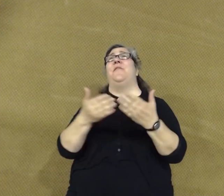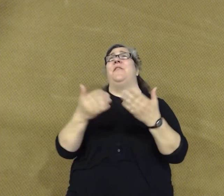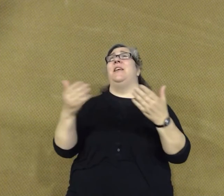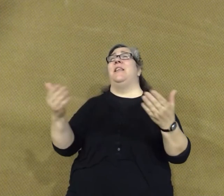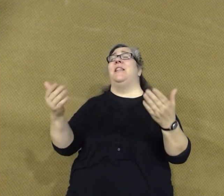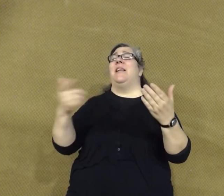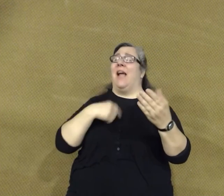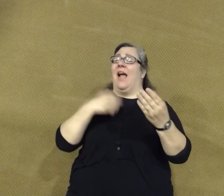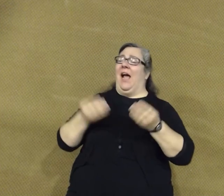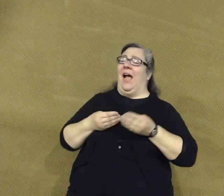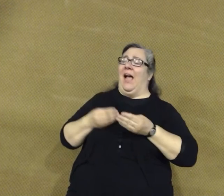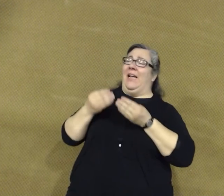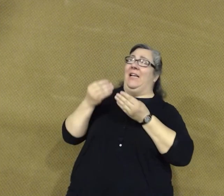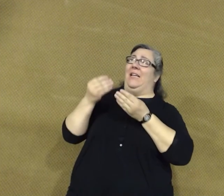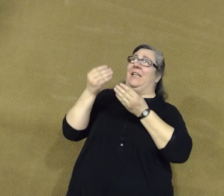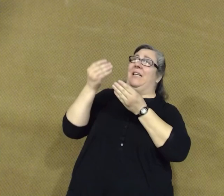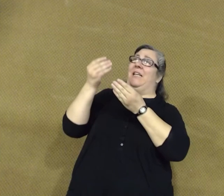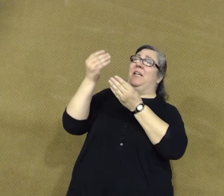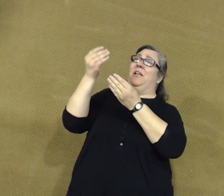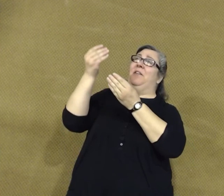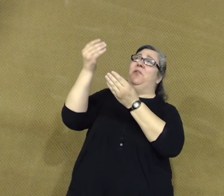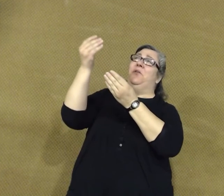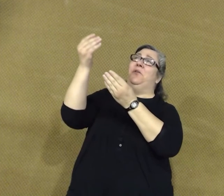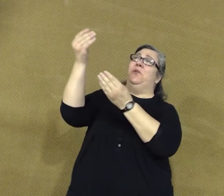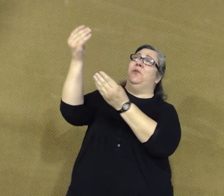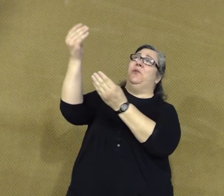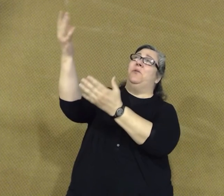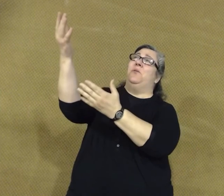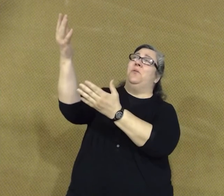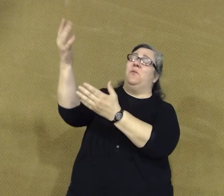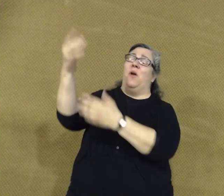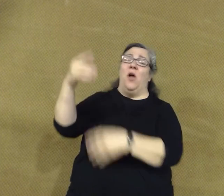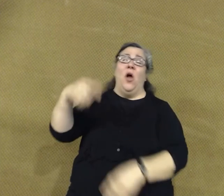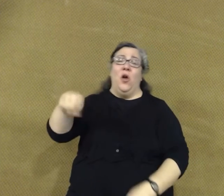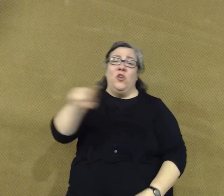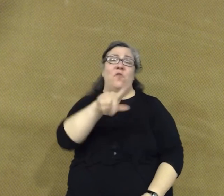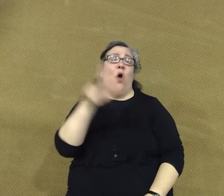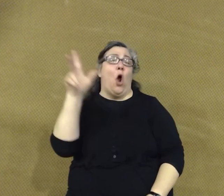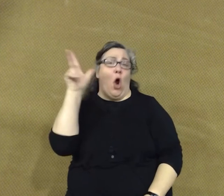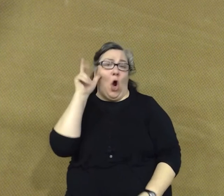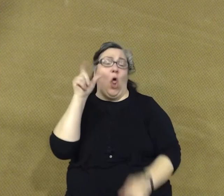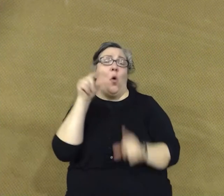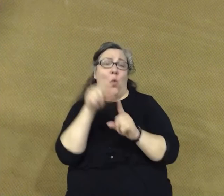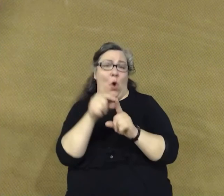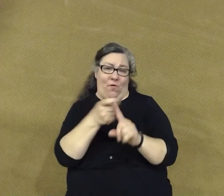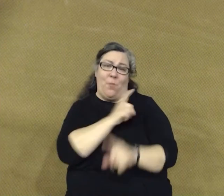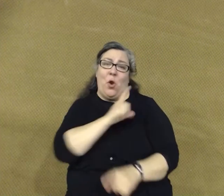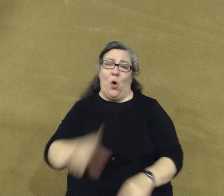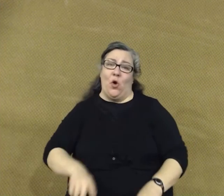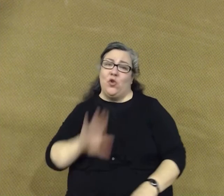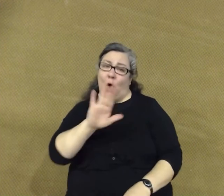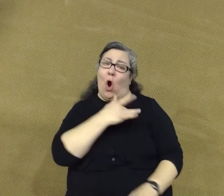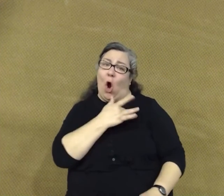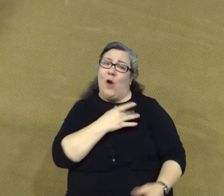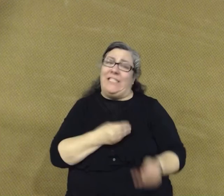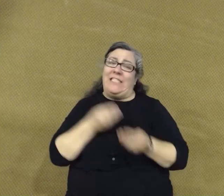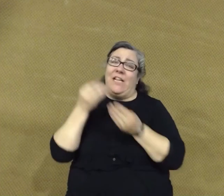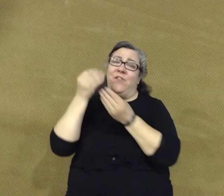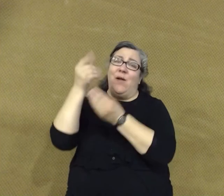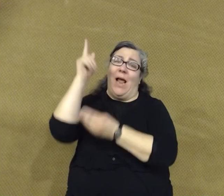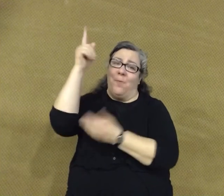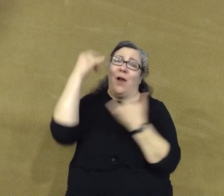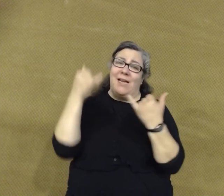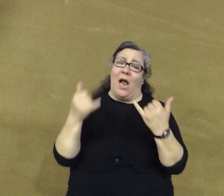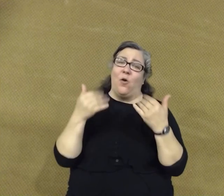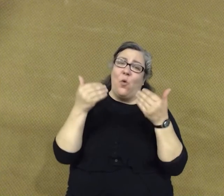Everything I give to you. You've heard a word from the Lord this morning. Give your heart to him and they say,